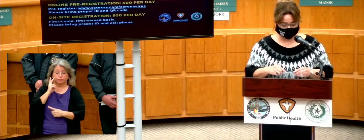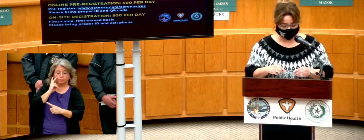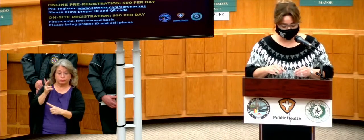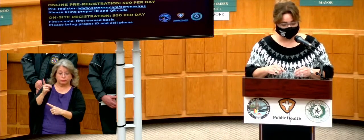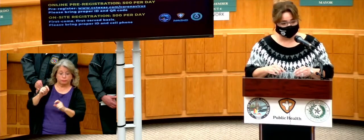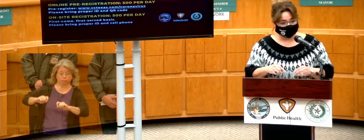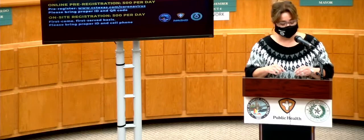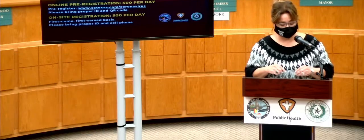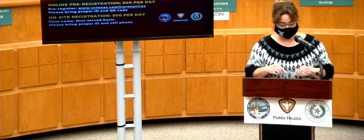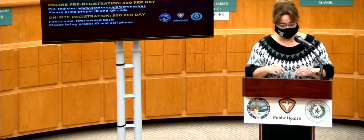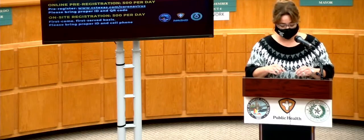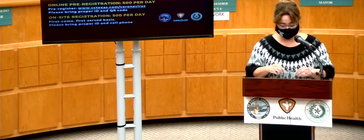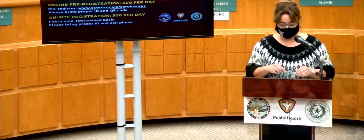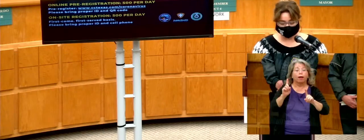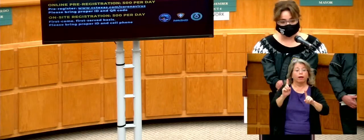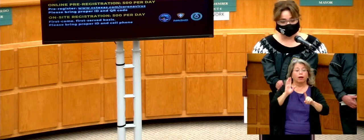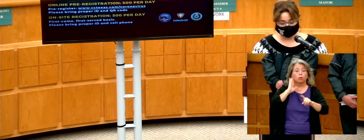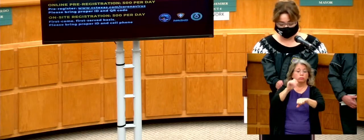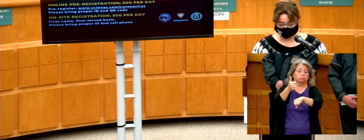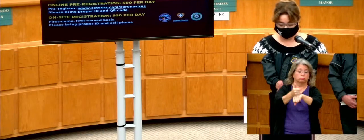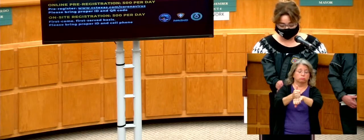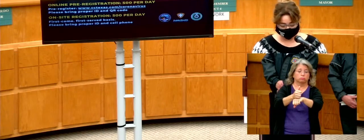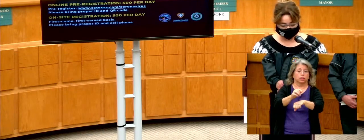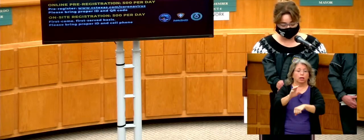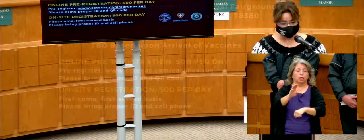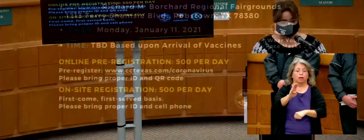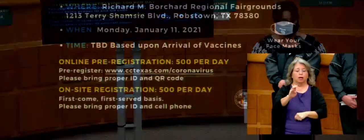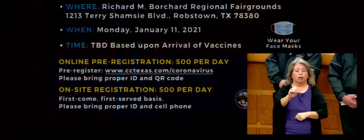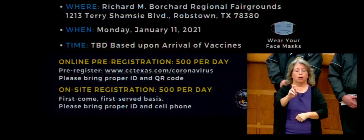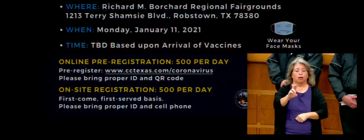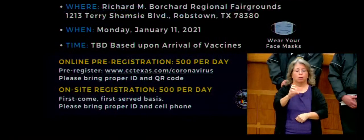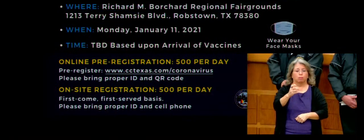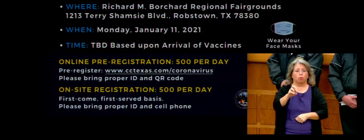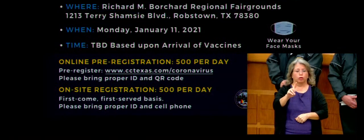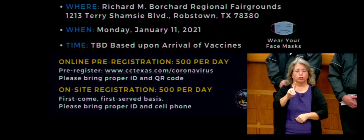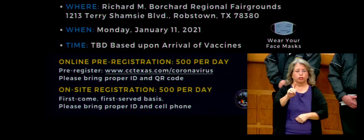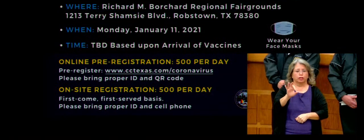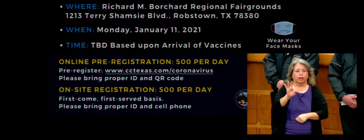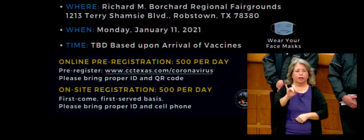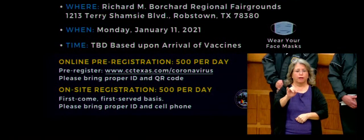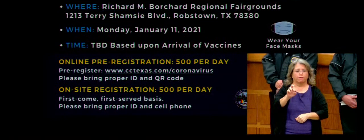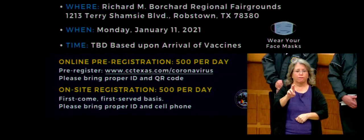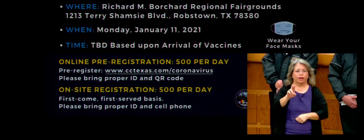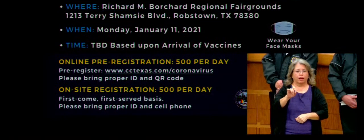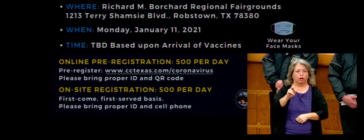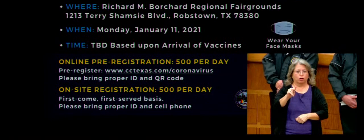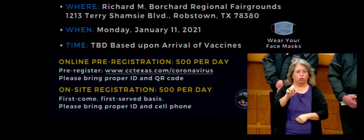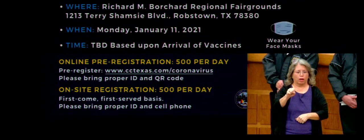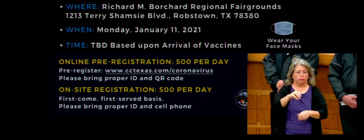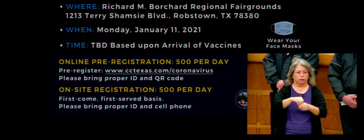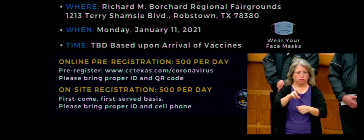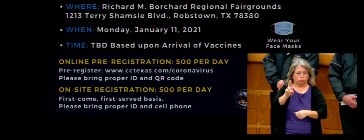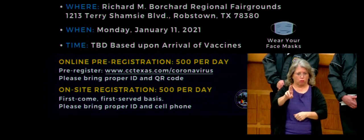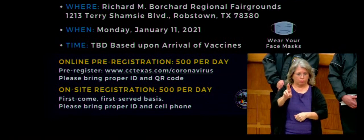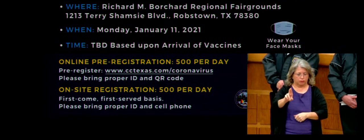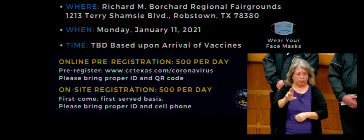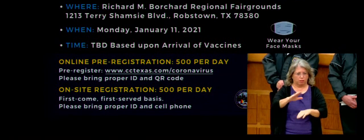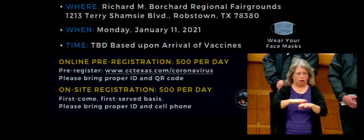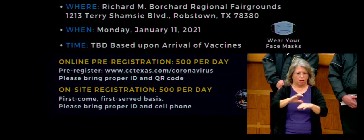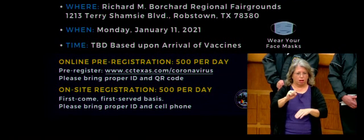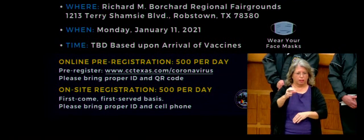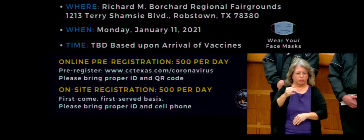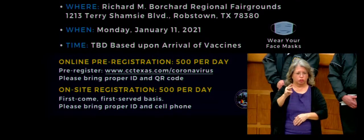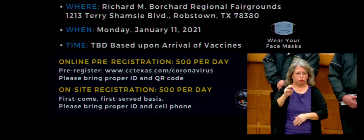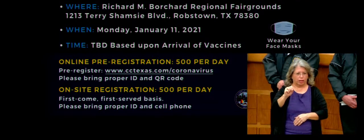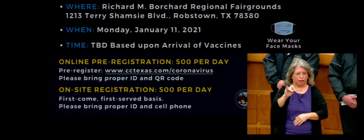the slide, it is at the Richard Borchardt Regional Fairgrounds at 1213 Terry Shamsey Boulevard in Robstown, Texas.